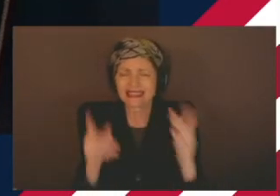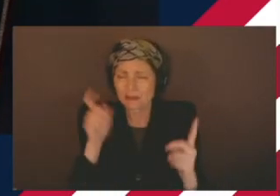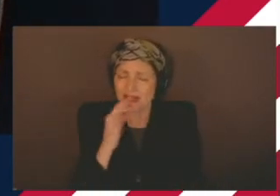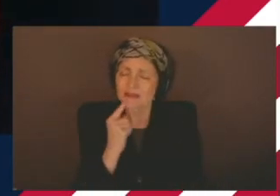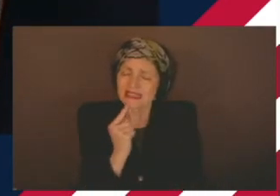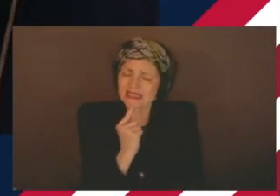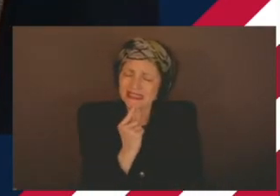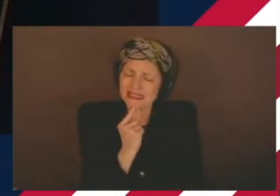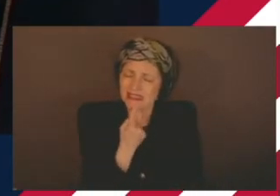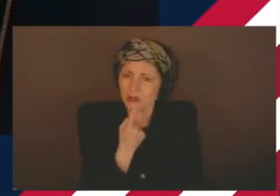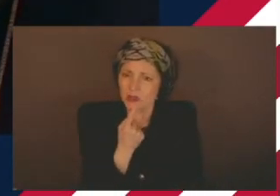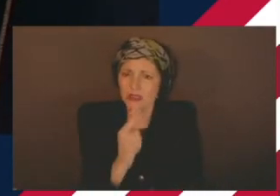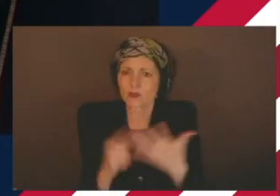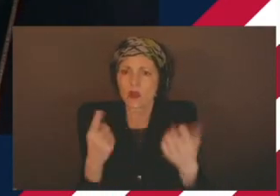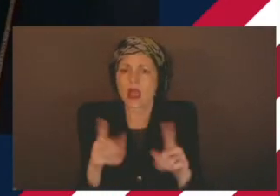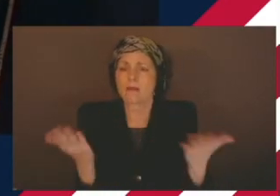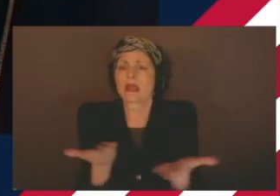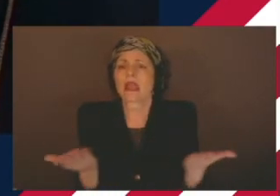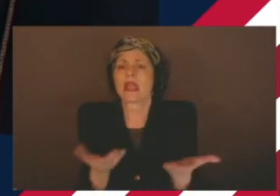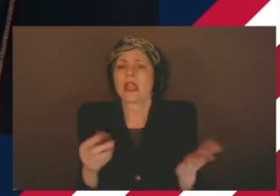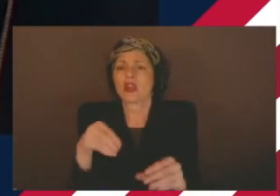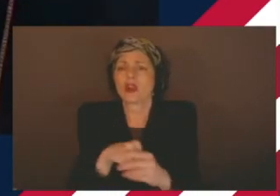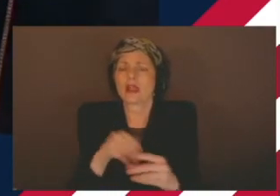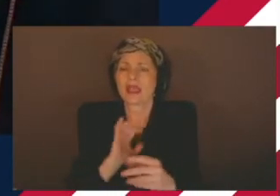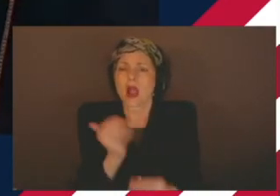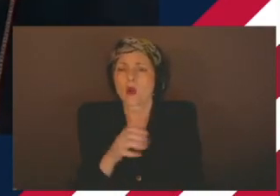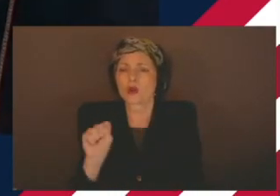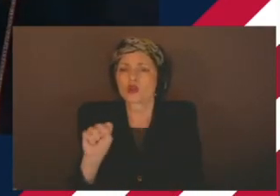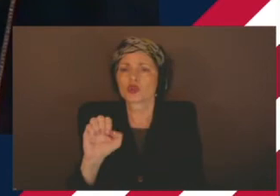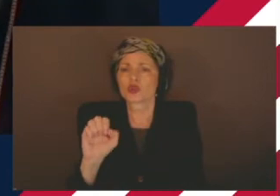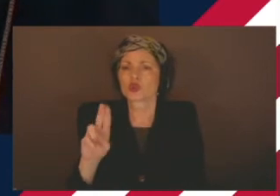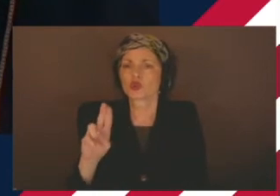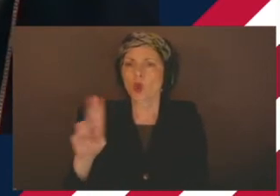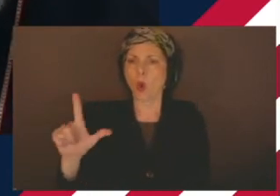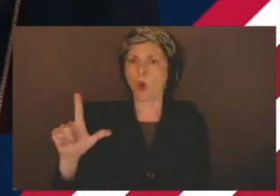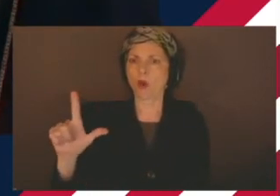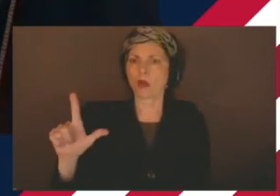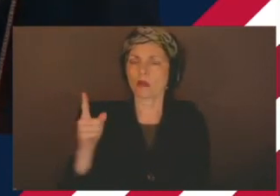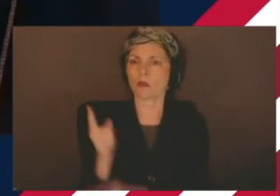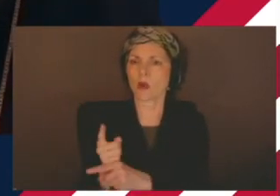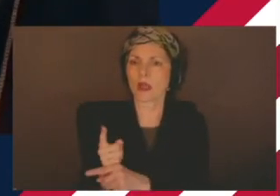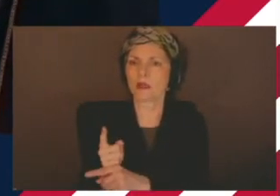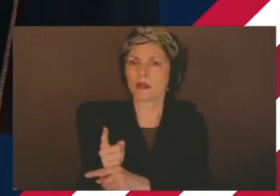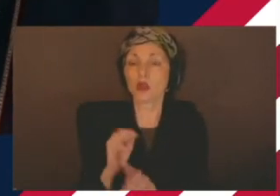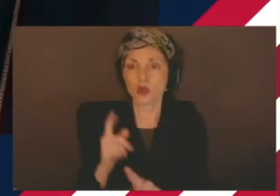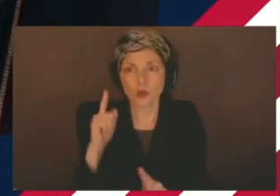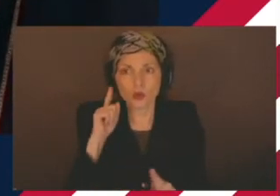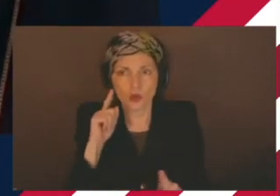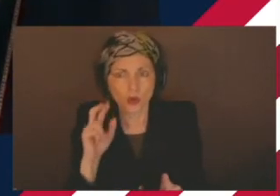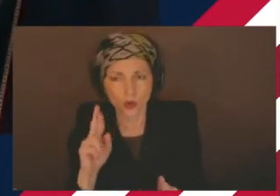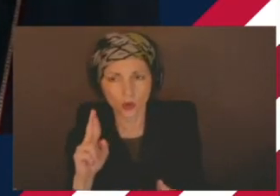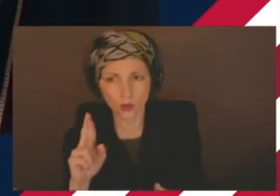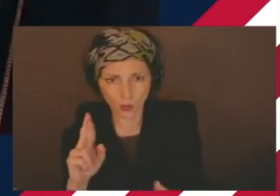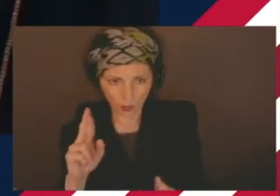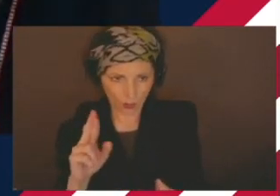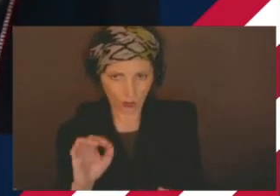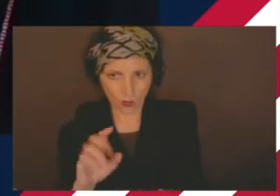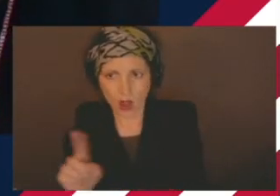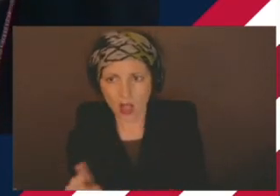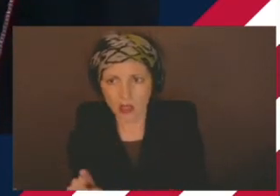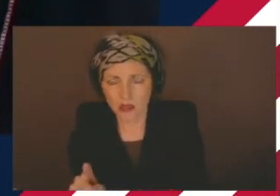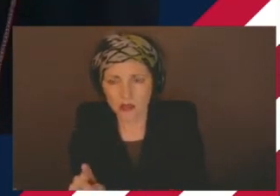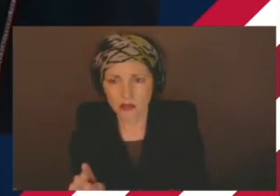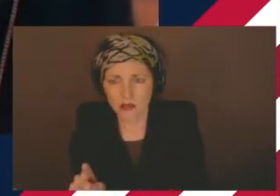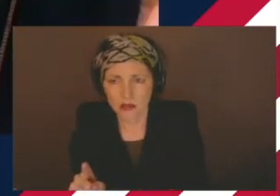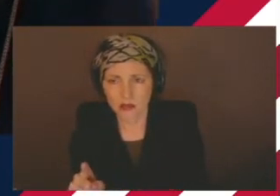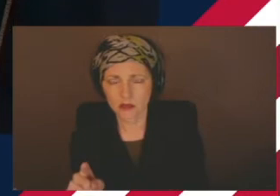this country, has to get down in the soul. Lastly, you've heard rising tides raise all boats. No, they don't. No, they don't,